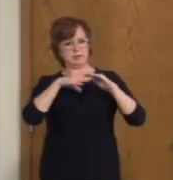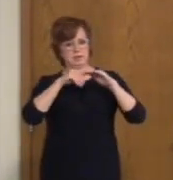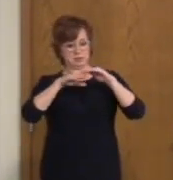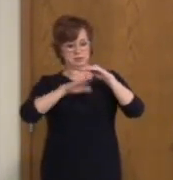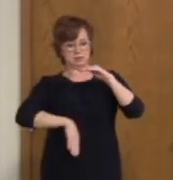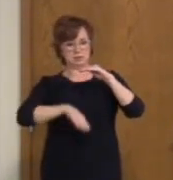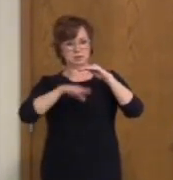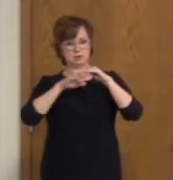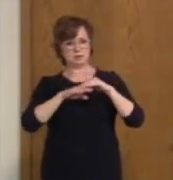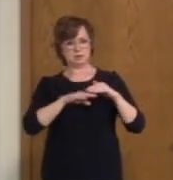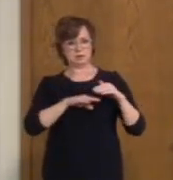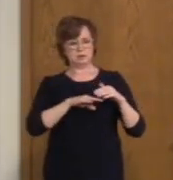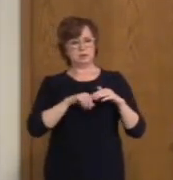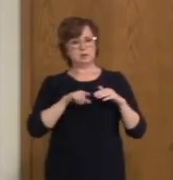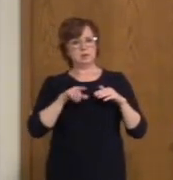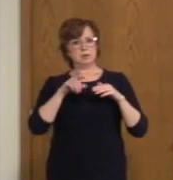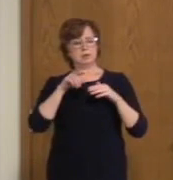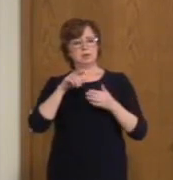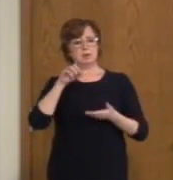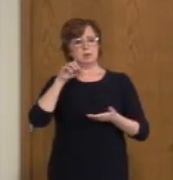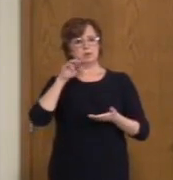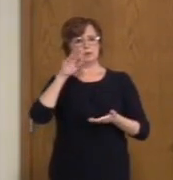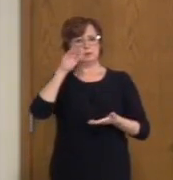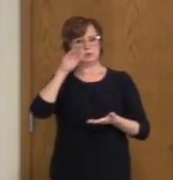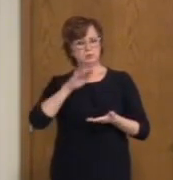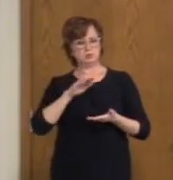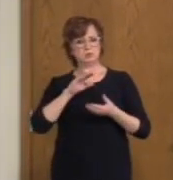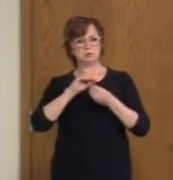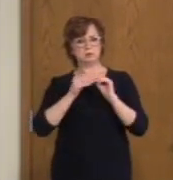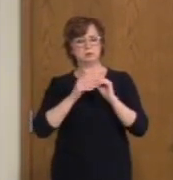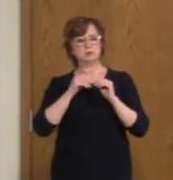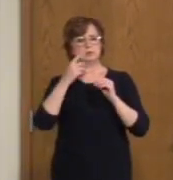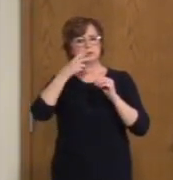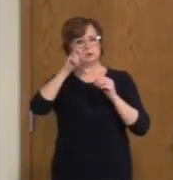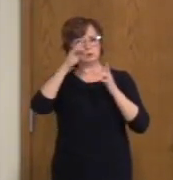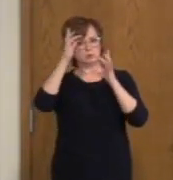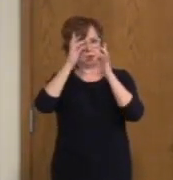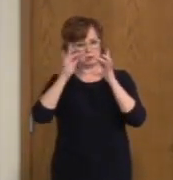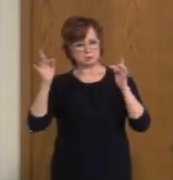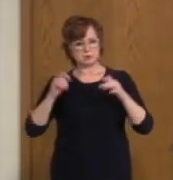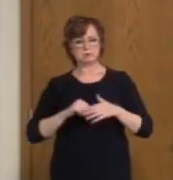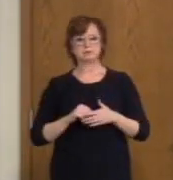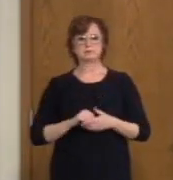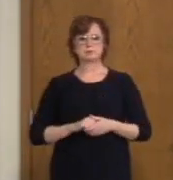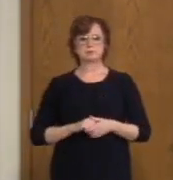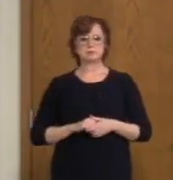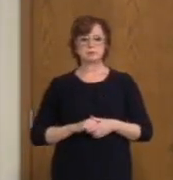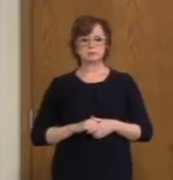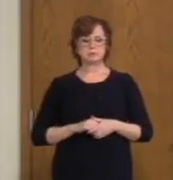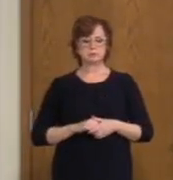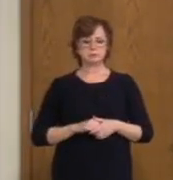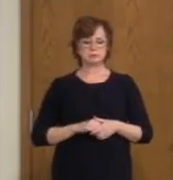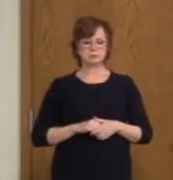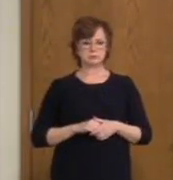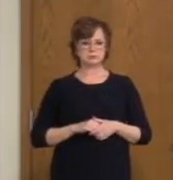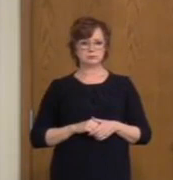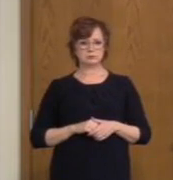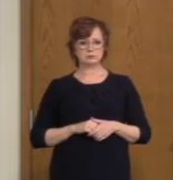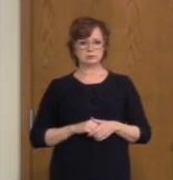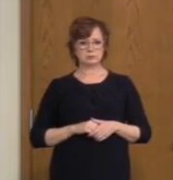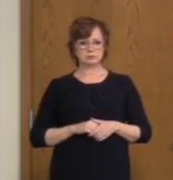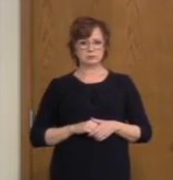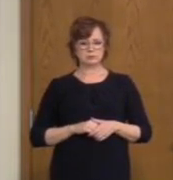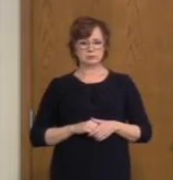than 70 and older, but it's certainly not trivial. And even with the variants of concern, half of our hospitalizations